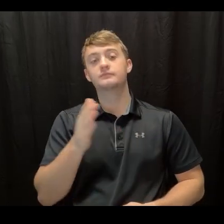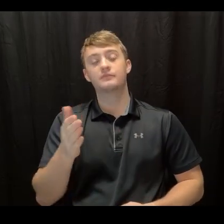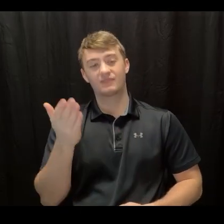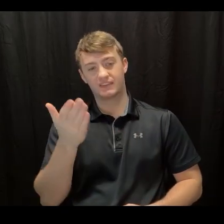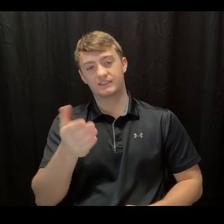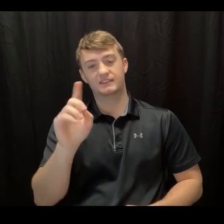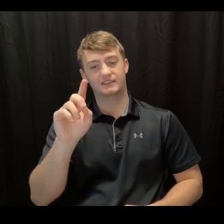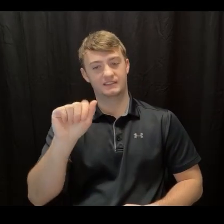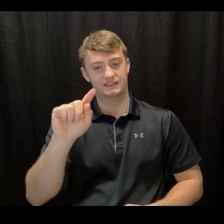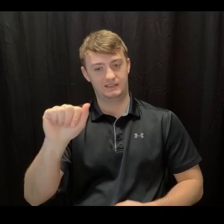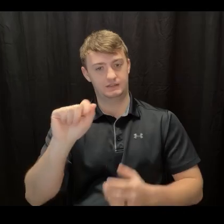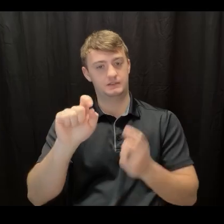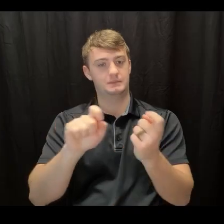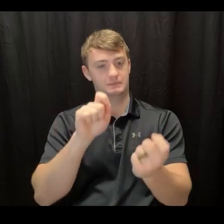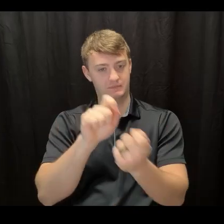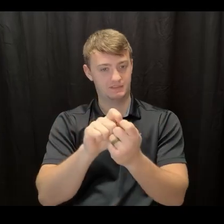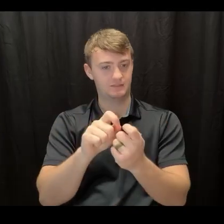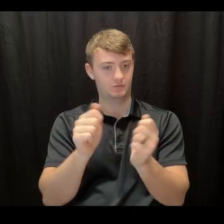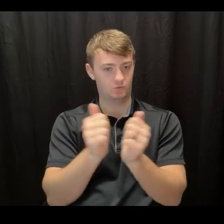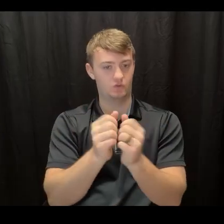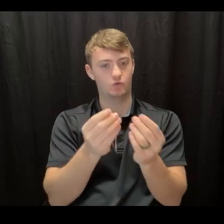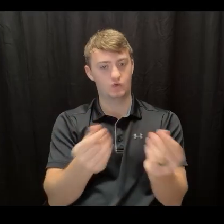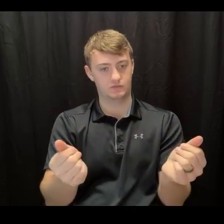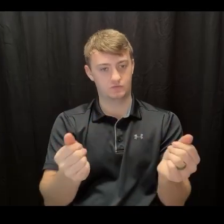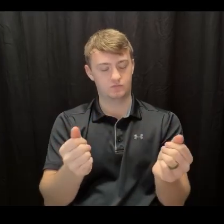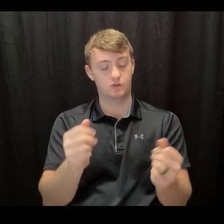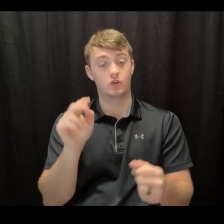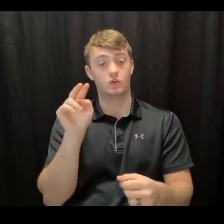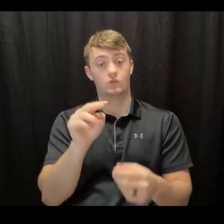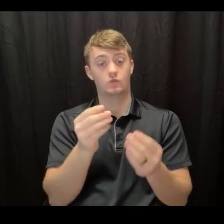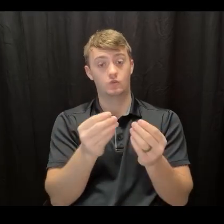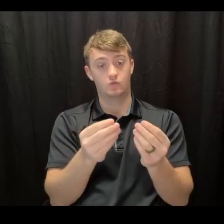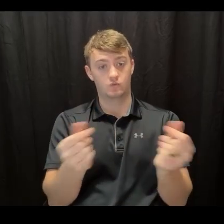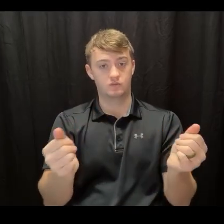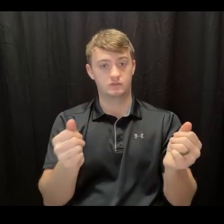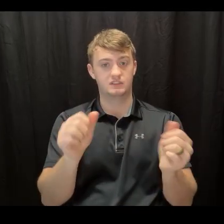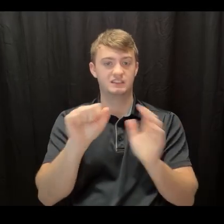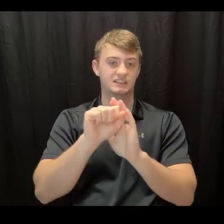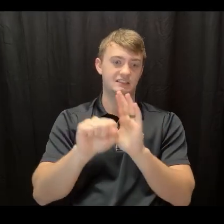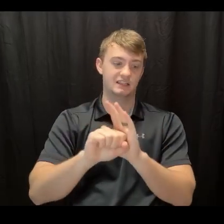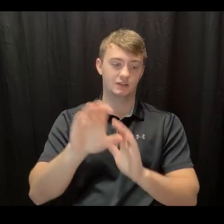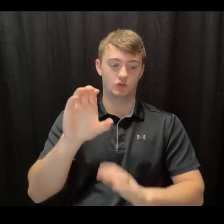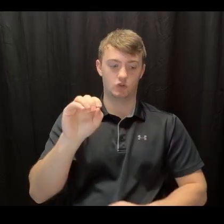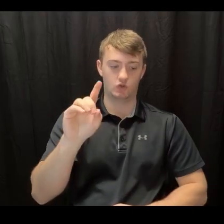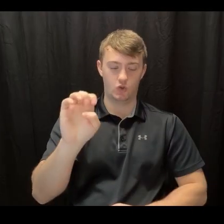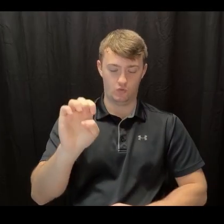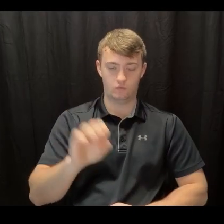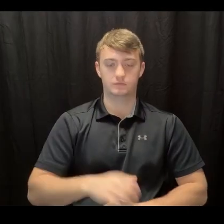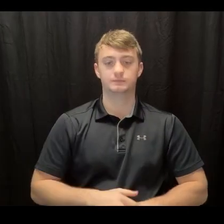And then these are the data that are specific to the resolution. So we look at the resolution state code.